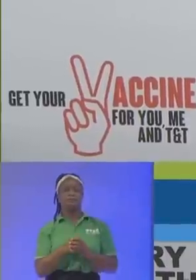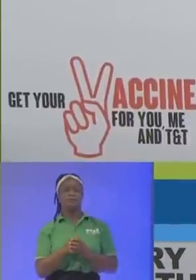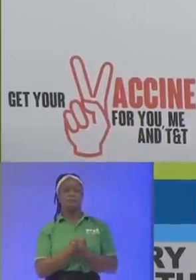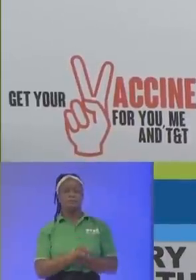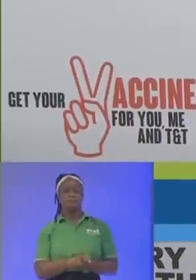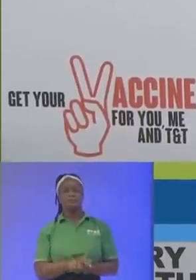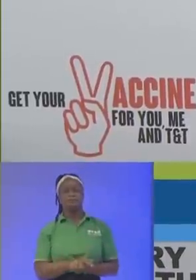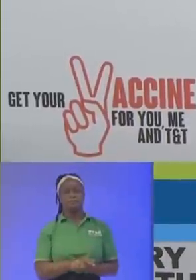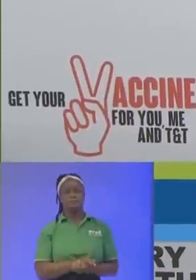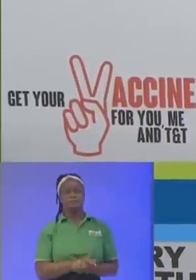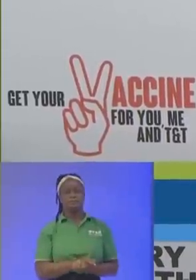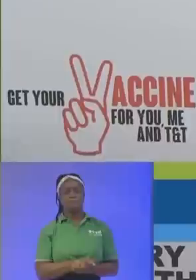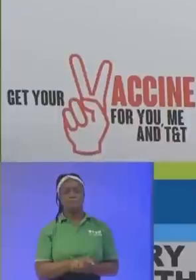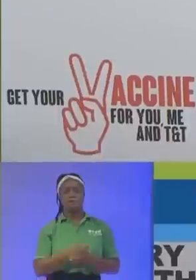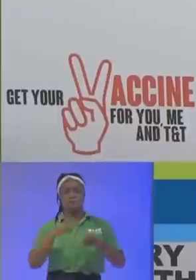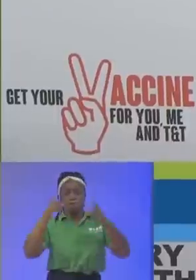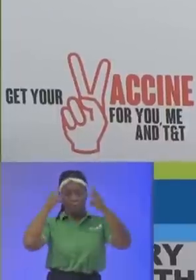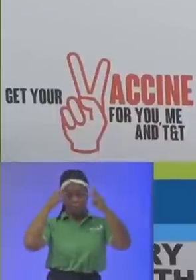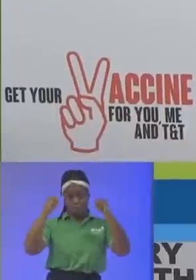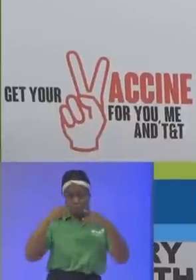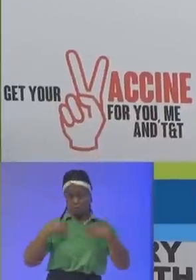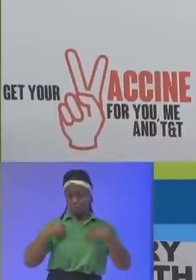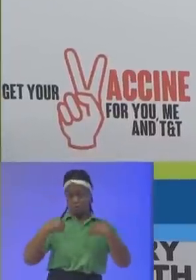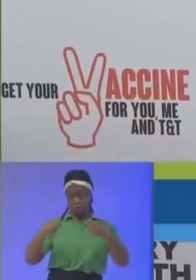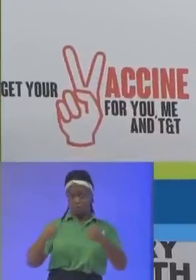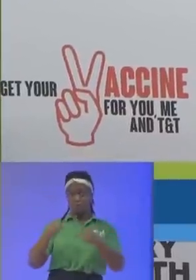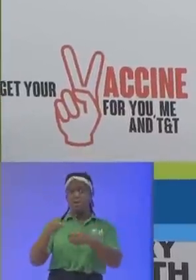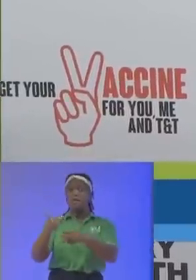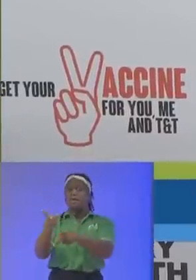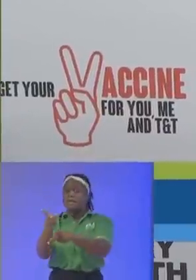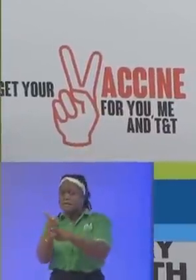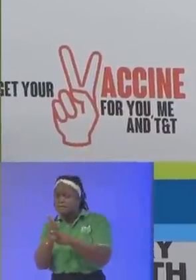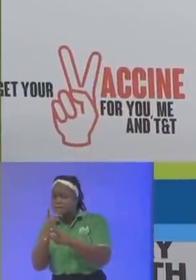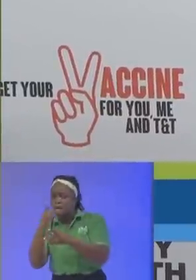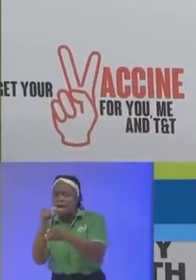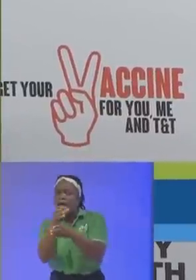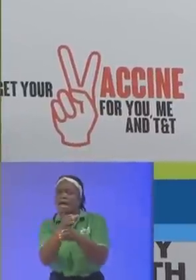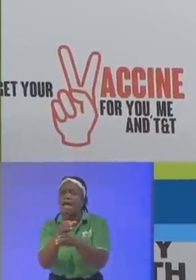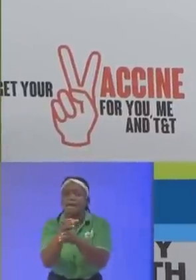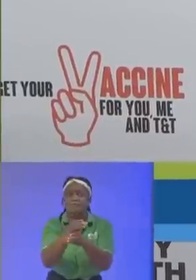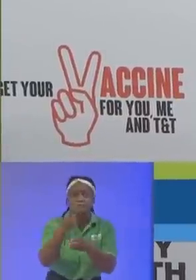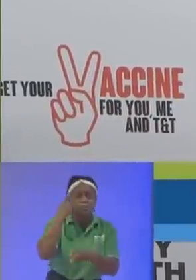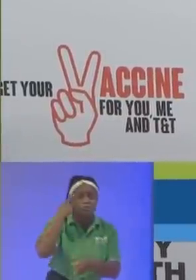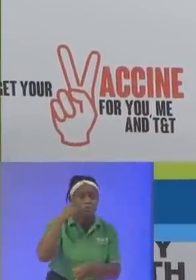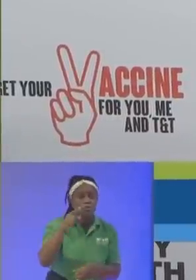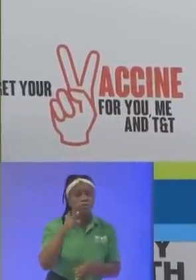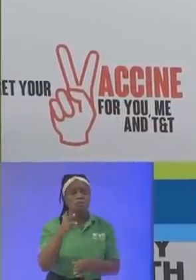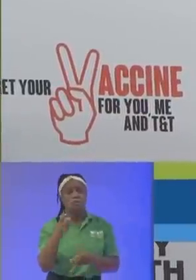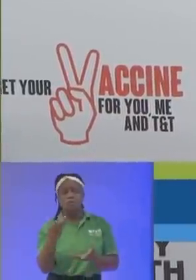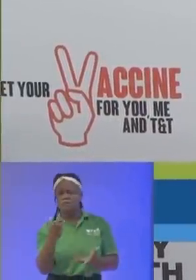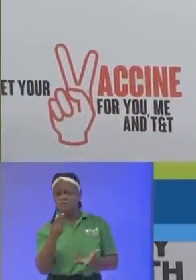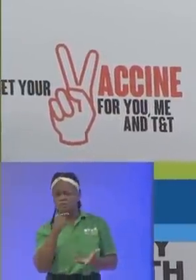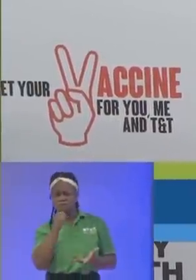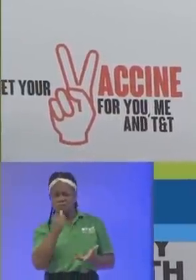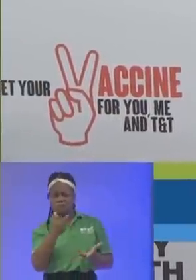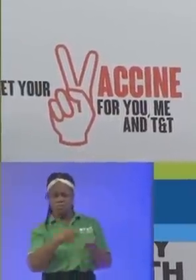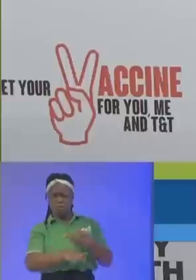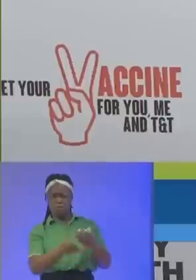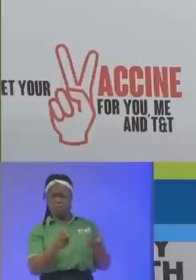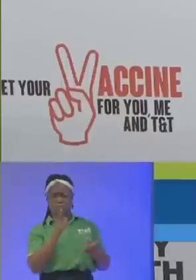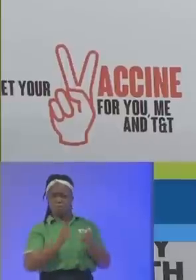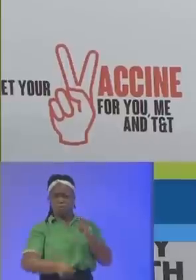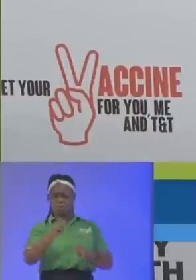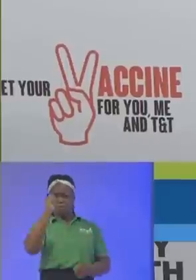policy on treatment and care for non-nationals, vaccination and all emergency treatments are